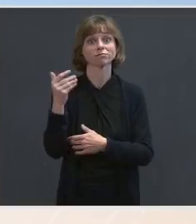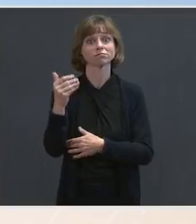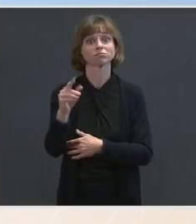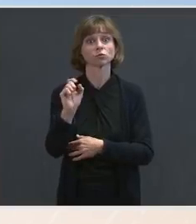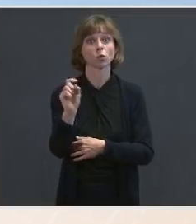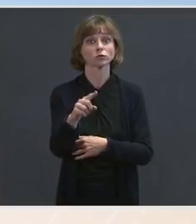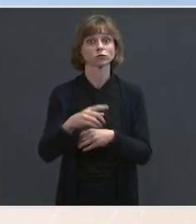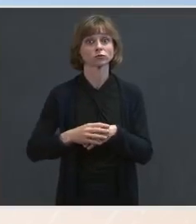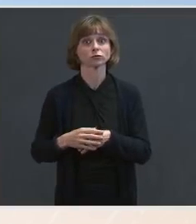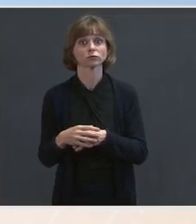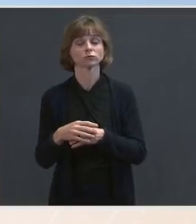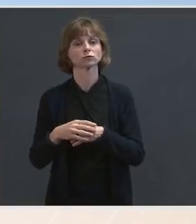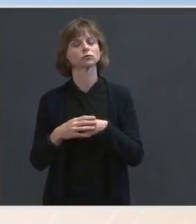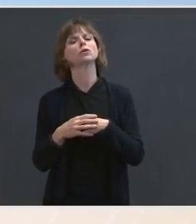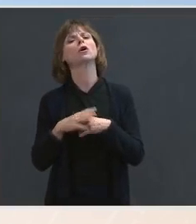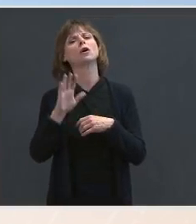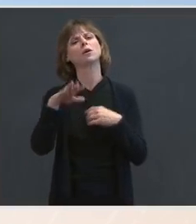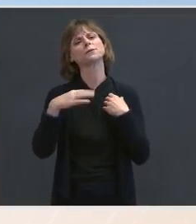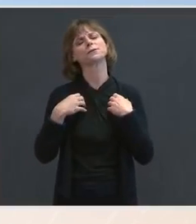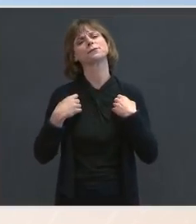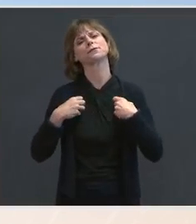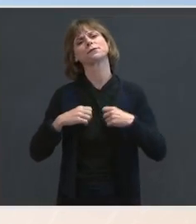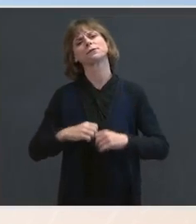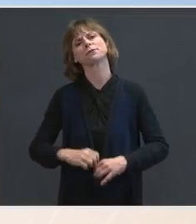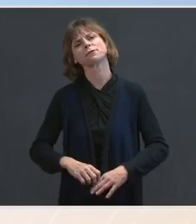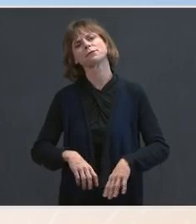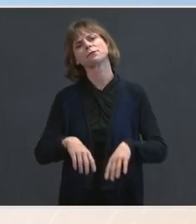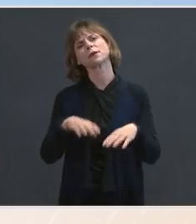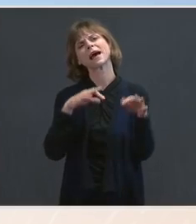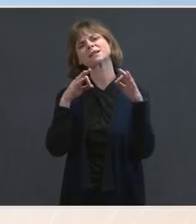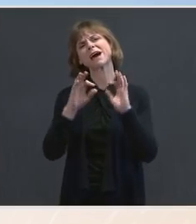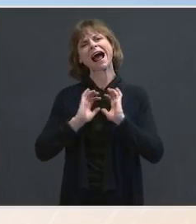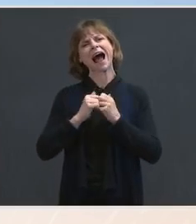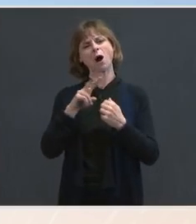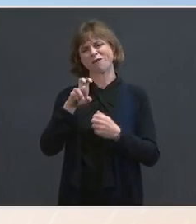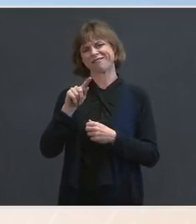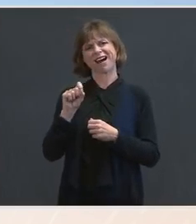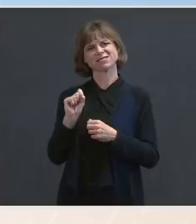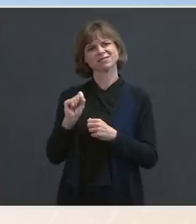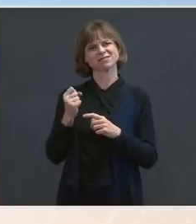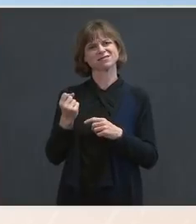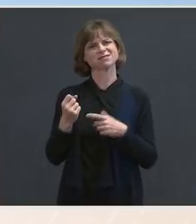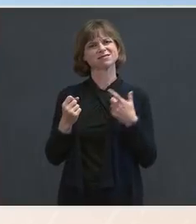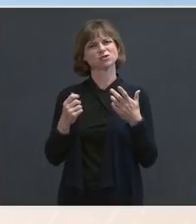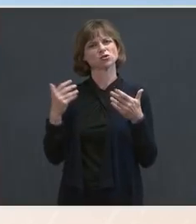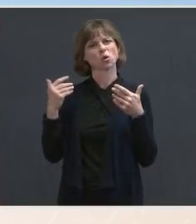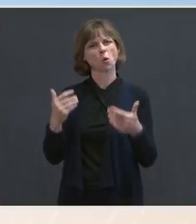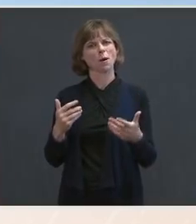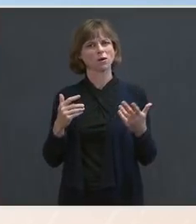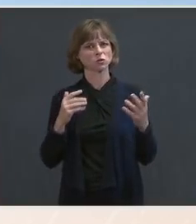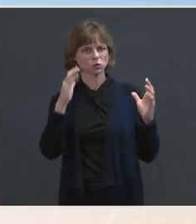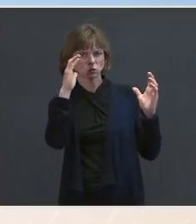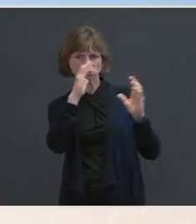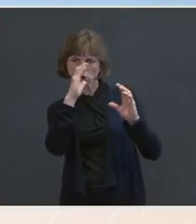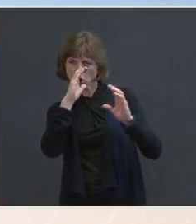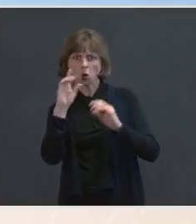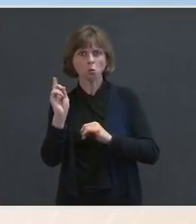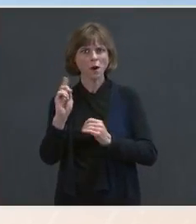Secretary, can you explain how veterans should go about looking as to where to sign up